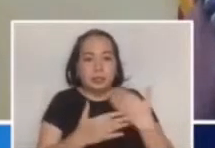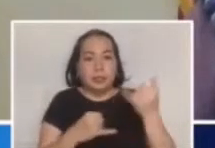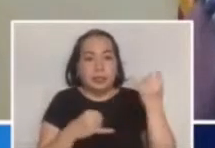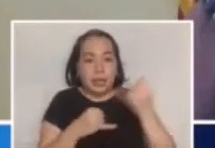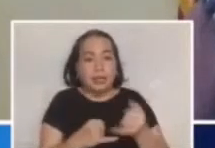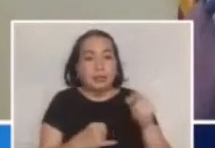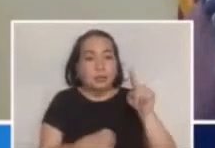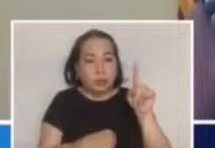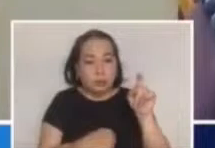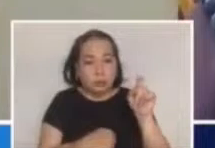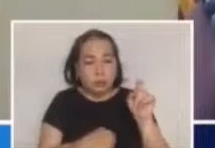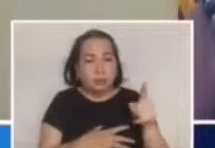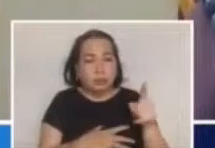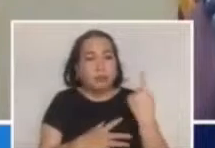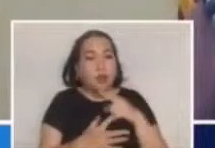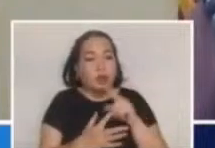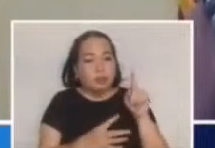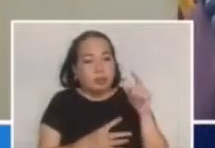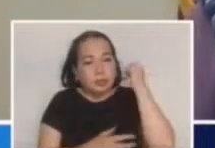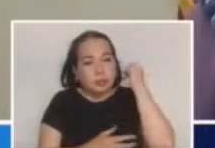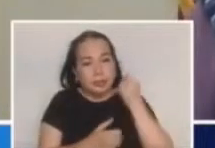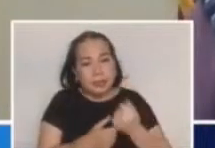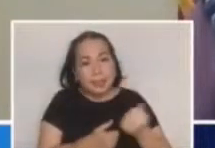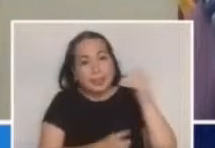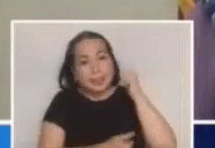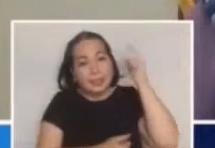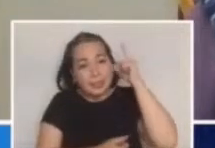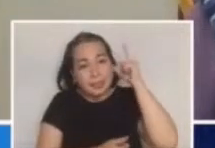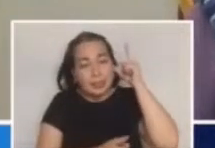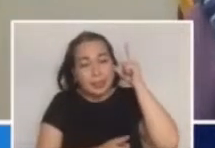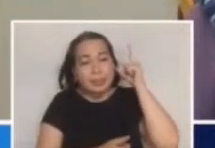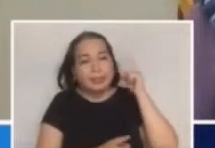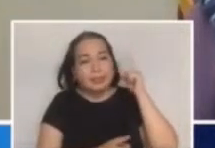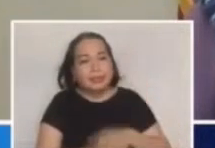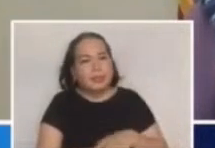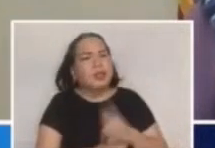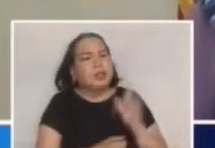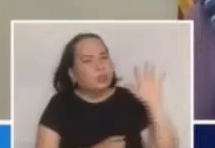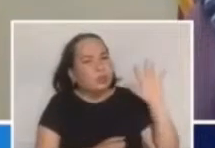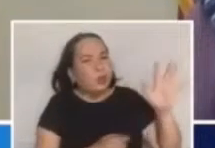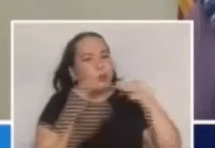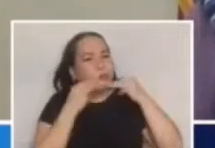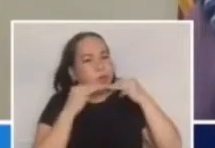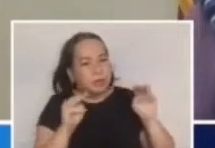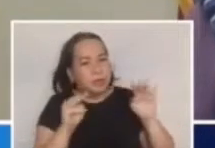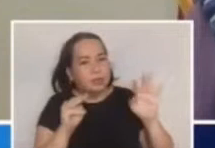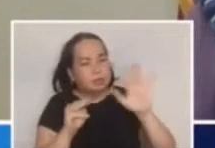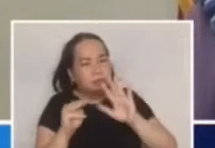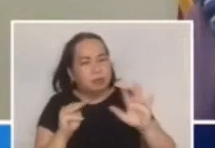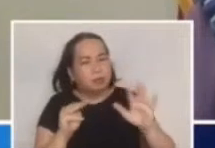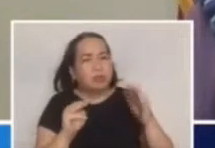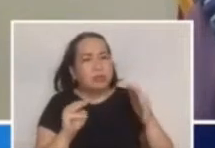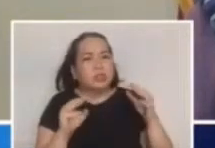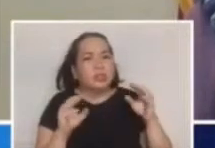mga teachers, pero hindi lamang learners and teachers, pero yung parents at saka yung entire